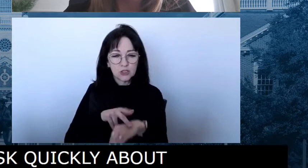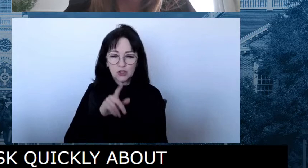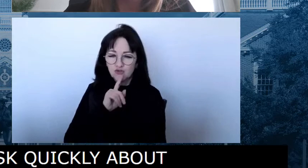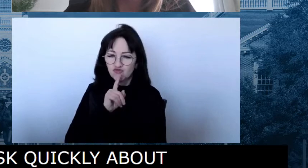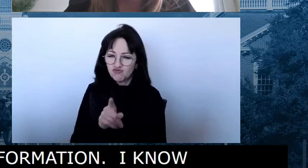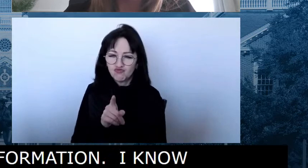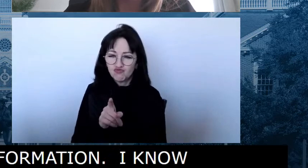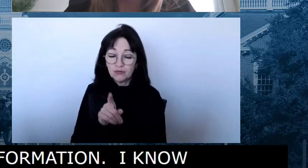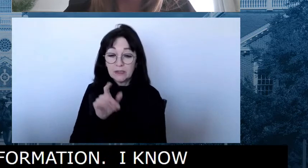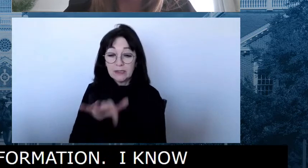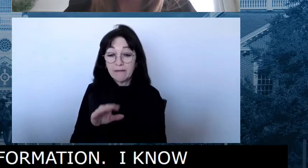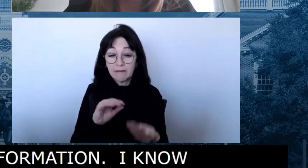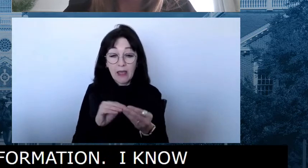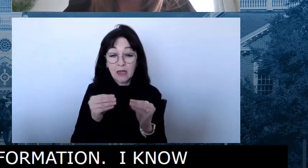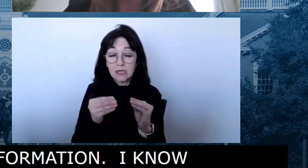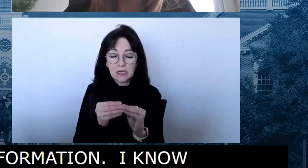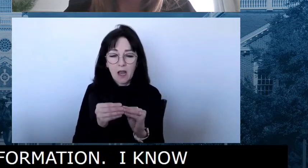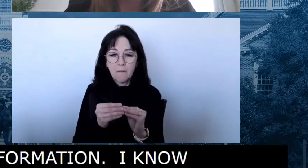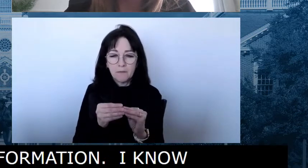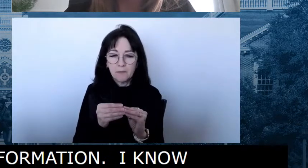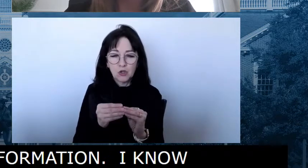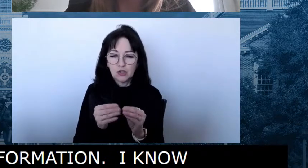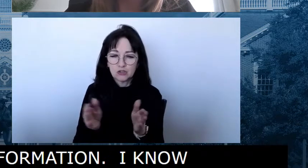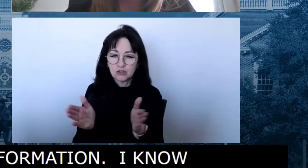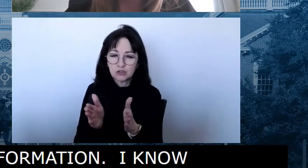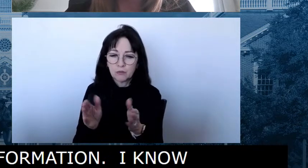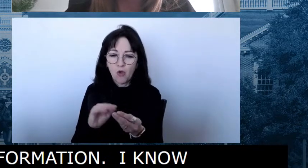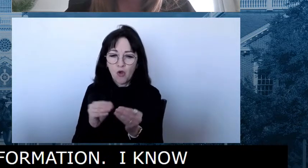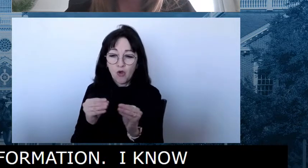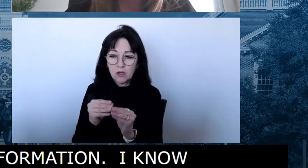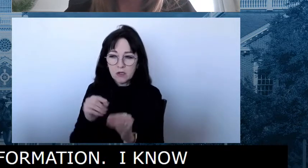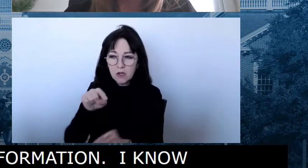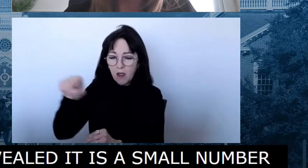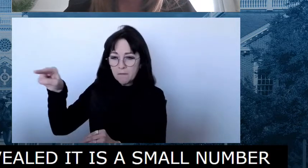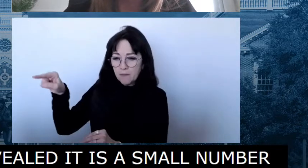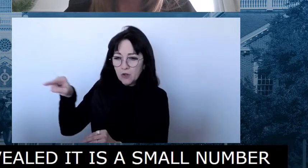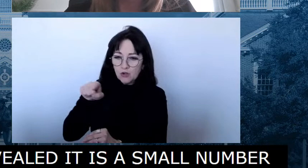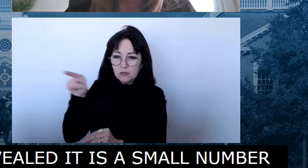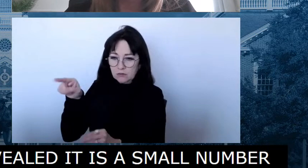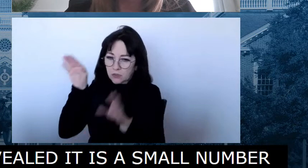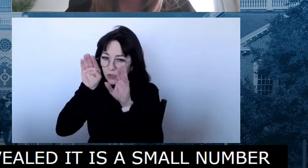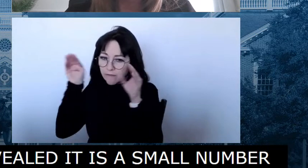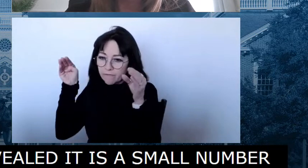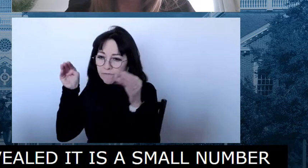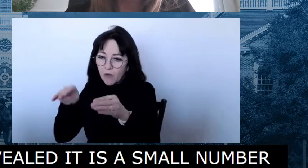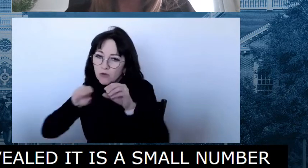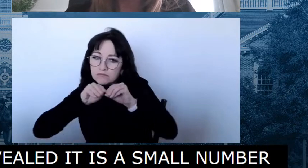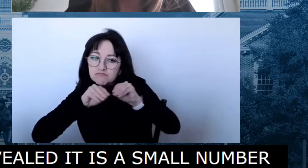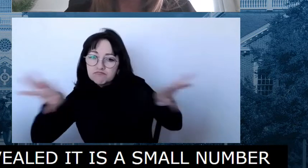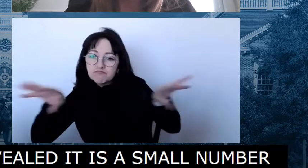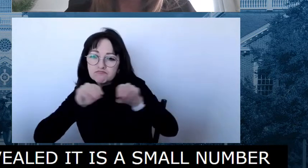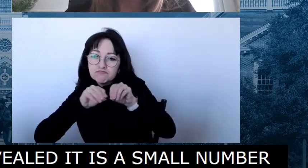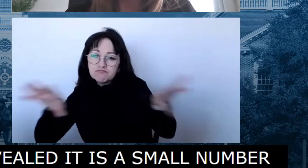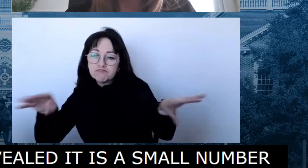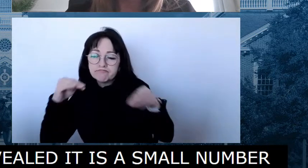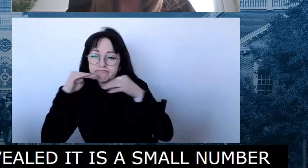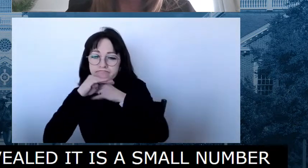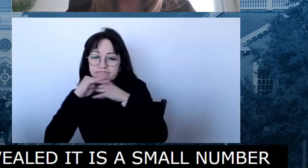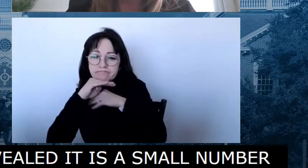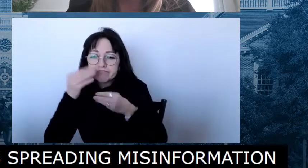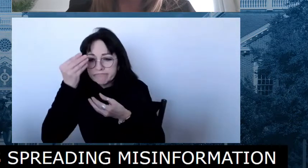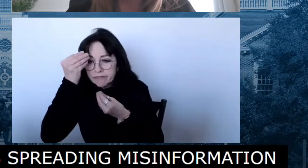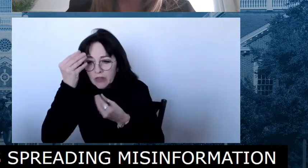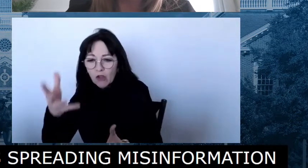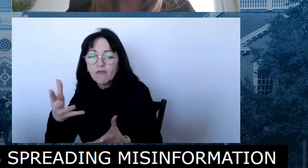number of very powerful sources spreading misinformation and disinformation. Has the state identified on